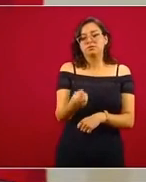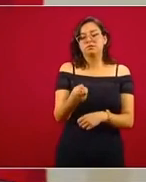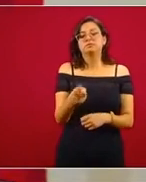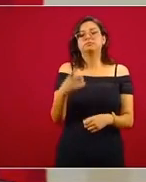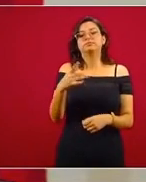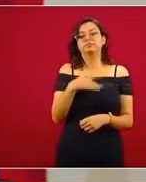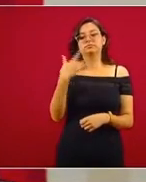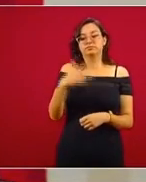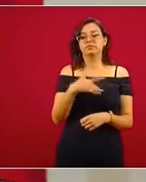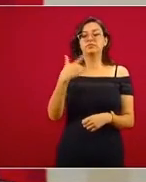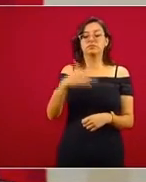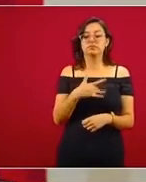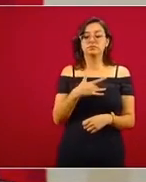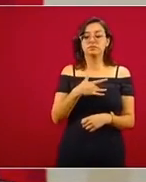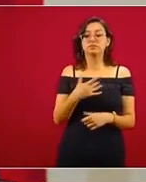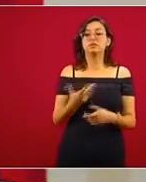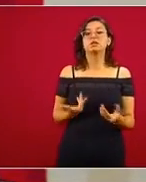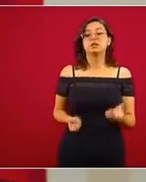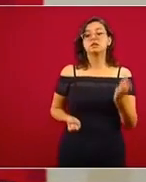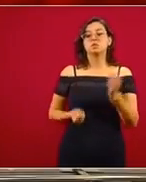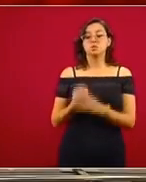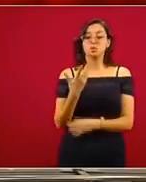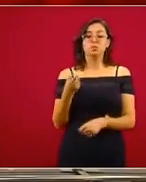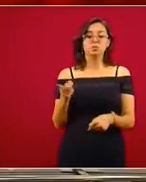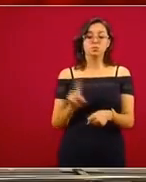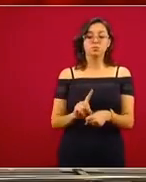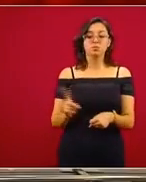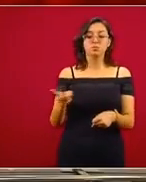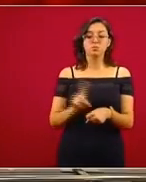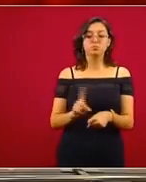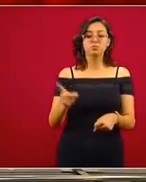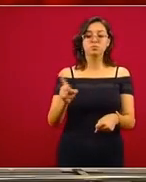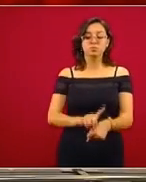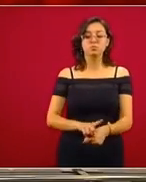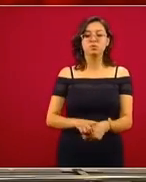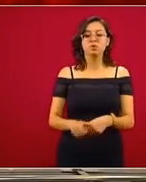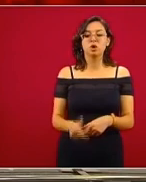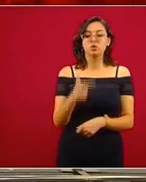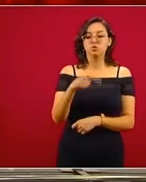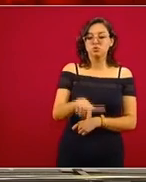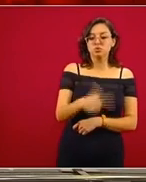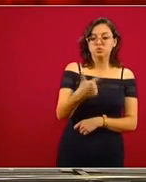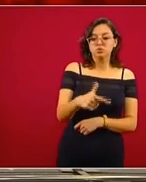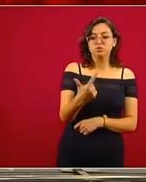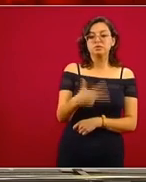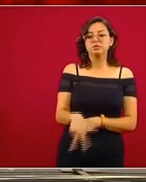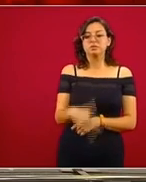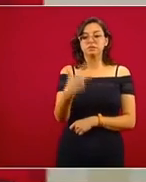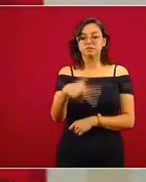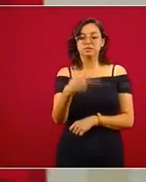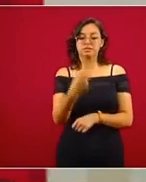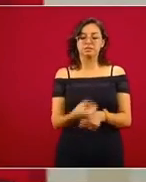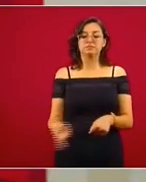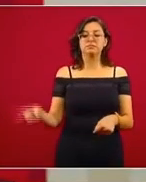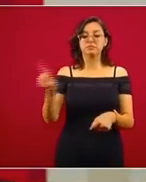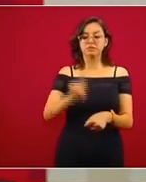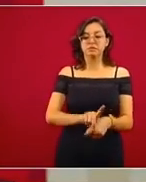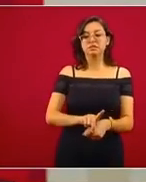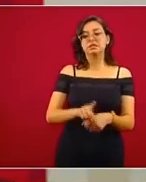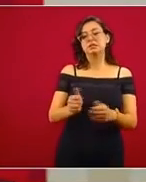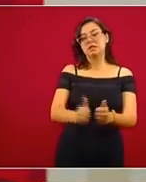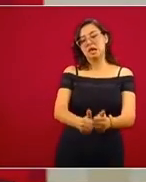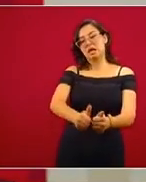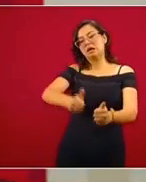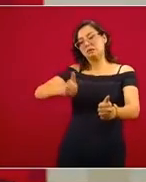new contagios o de cases every casos day? nuevos Well, diarios probably está between 12 en or promedio de 13 unos 12 days o 13 días after the detrás del maximum punto